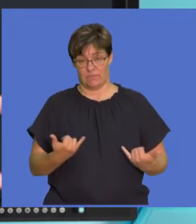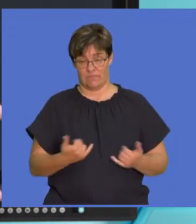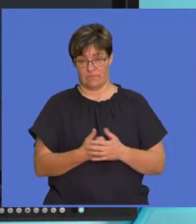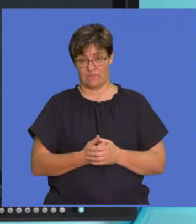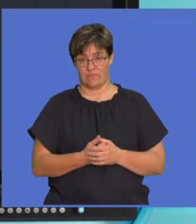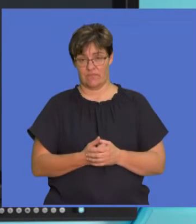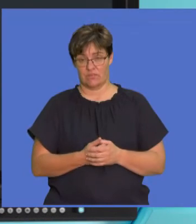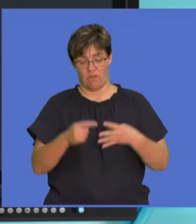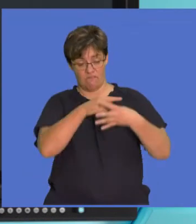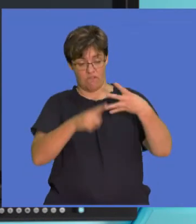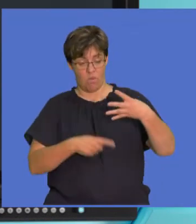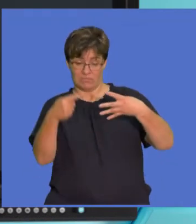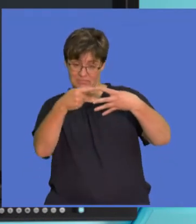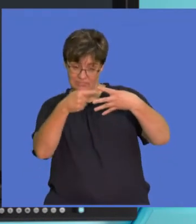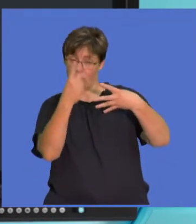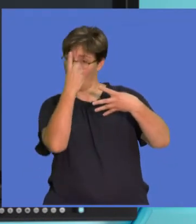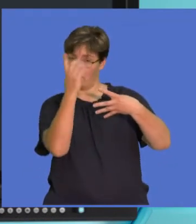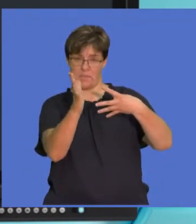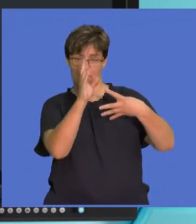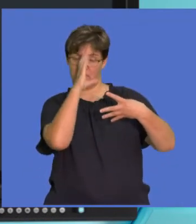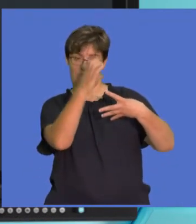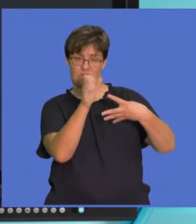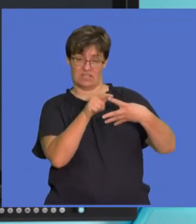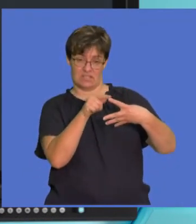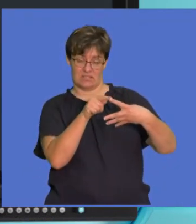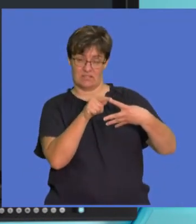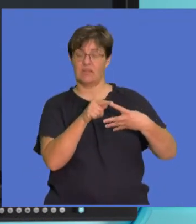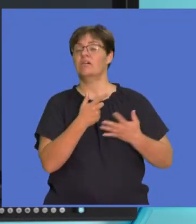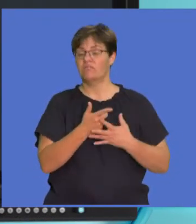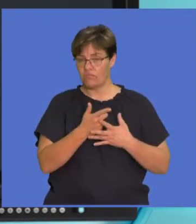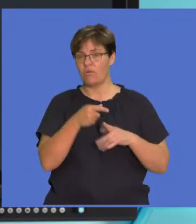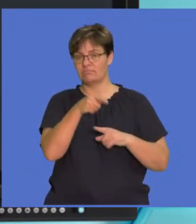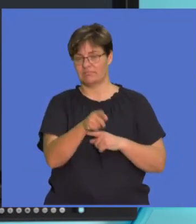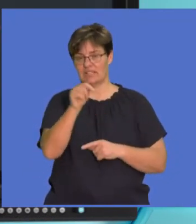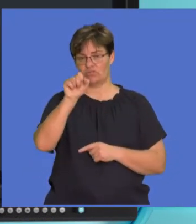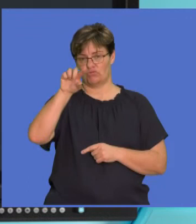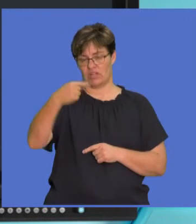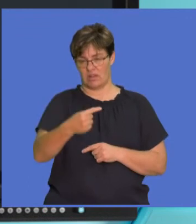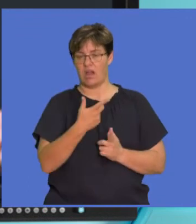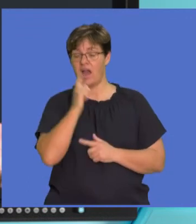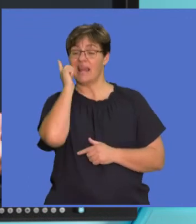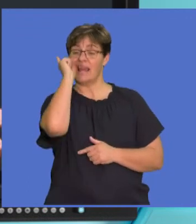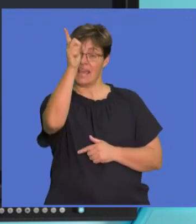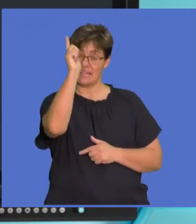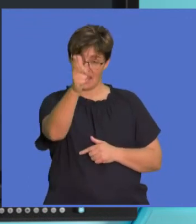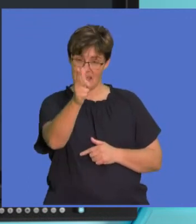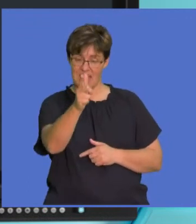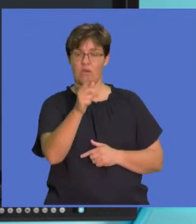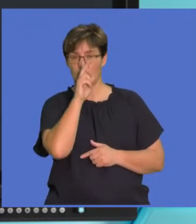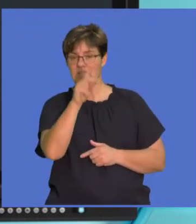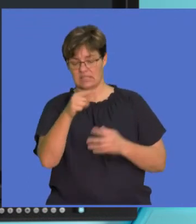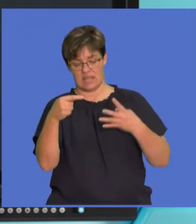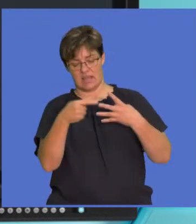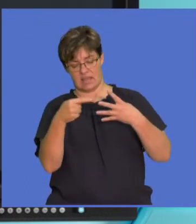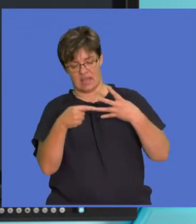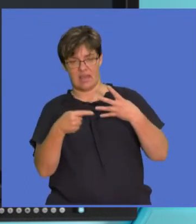of mathematics that we are doing. So we're only going to look at a right-angled triangle in trigonometry. And you'll see